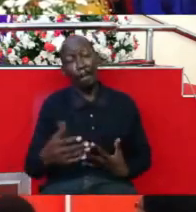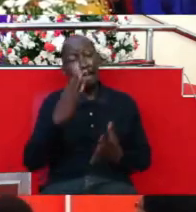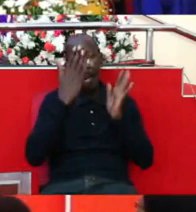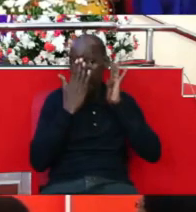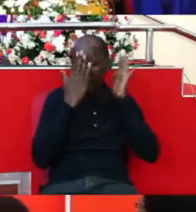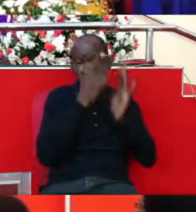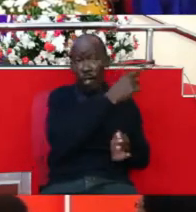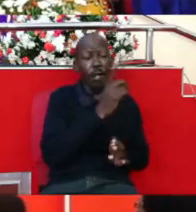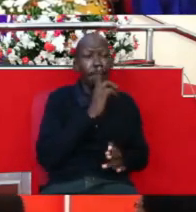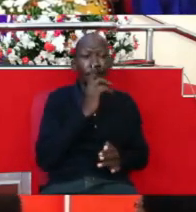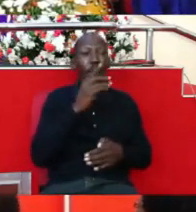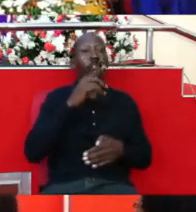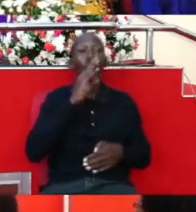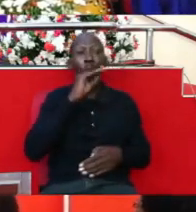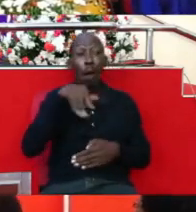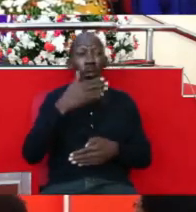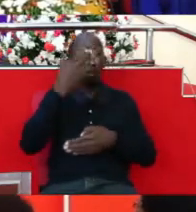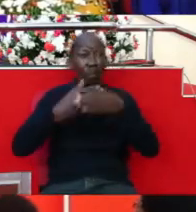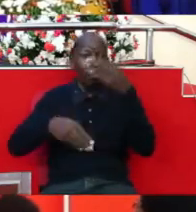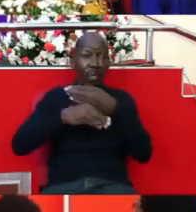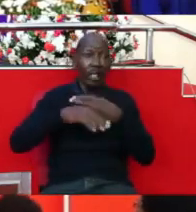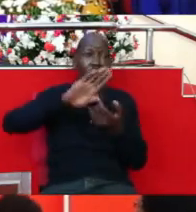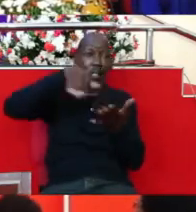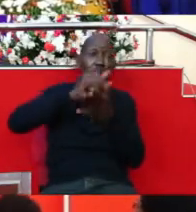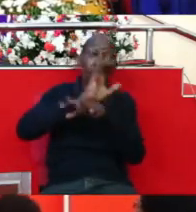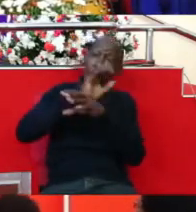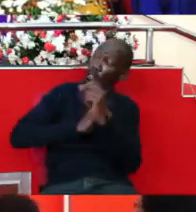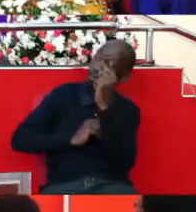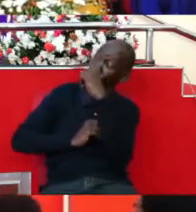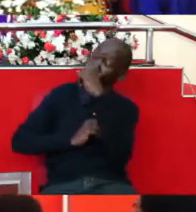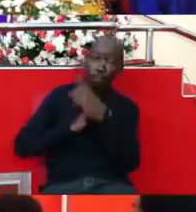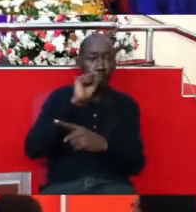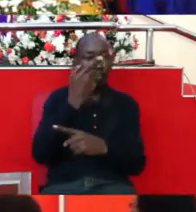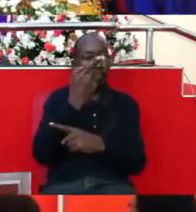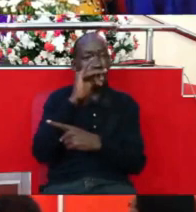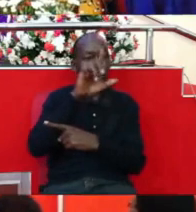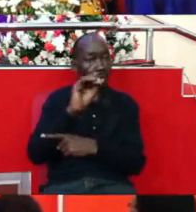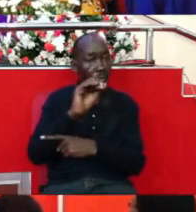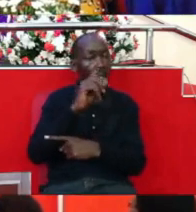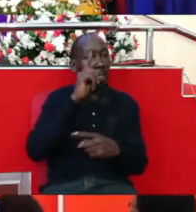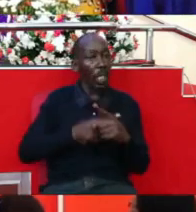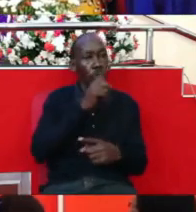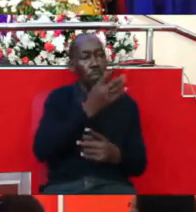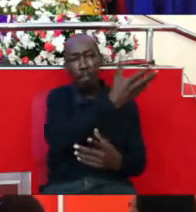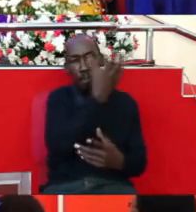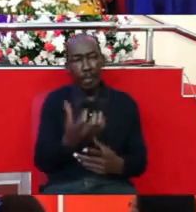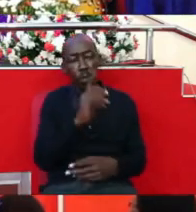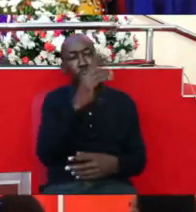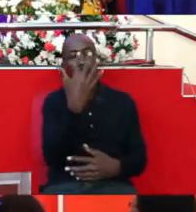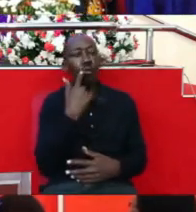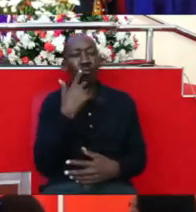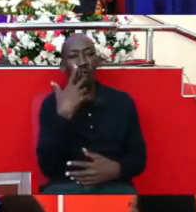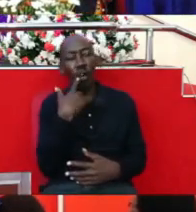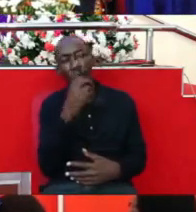is talking about building the Shiro Center. Askofu ananena kuhusu kujenga Shiro. When you bring your 100,000, your